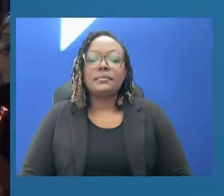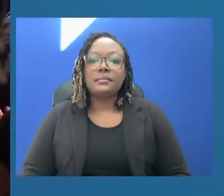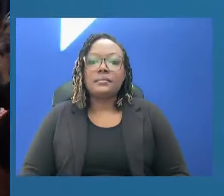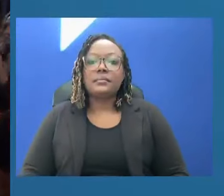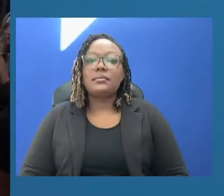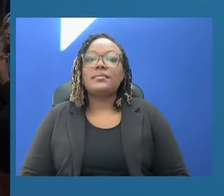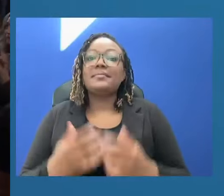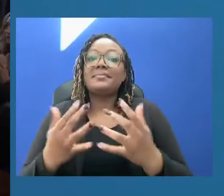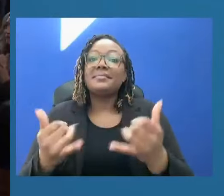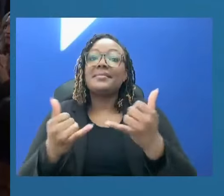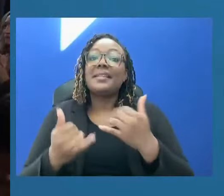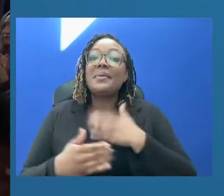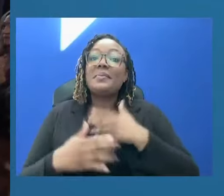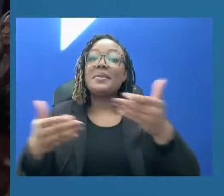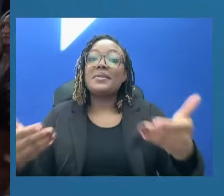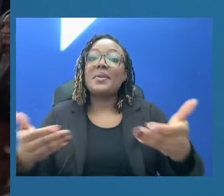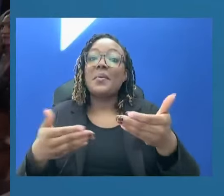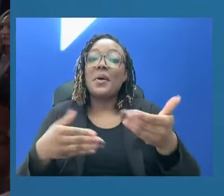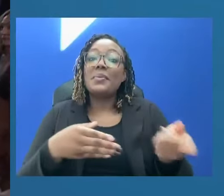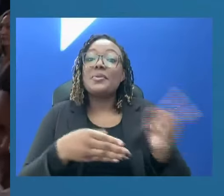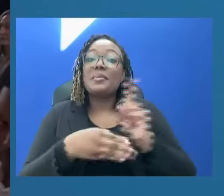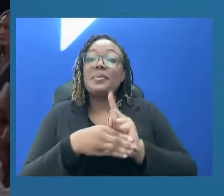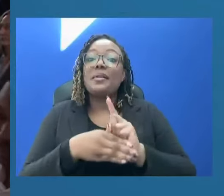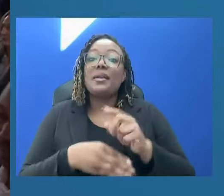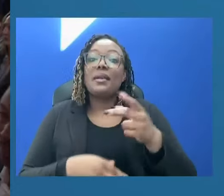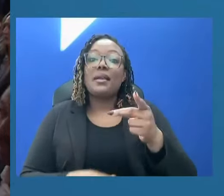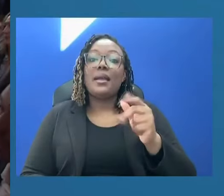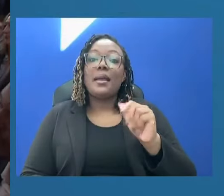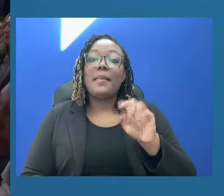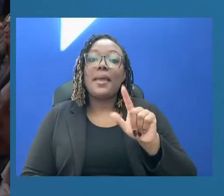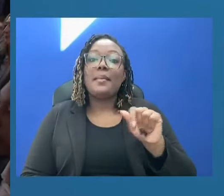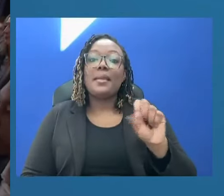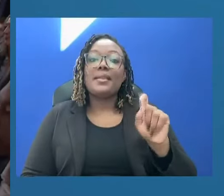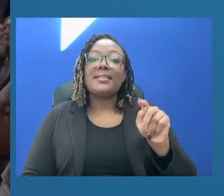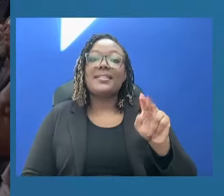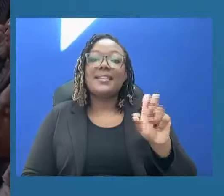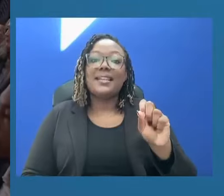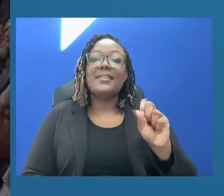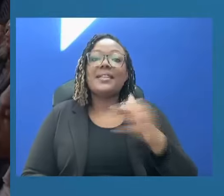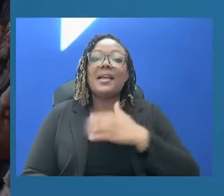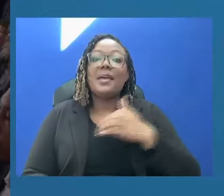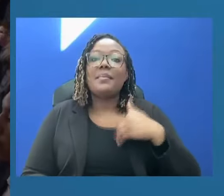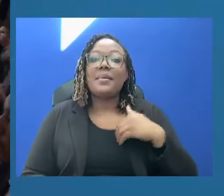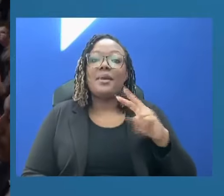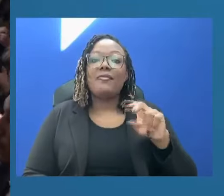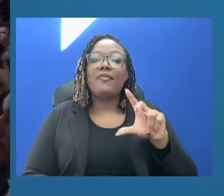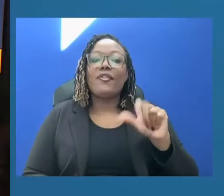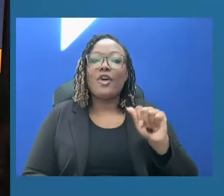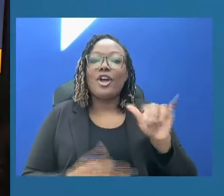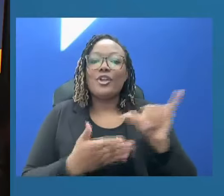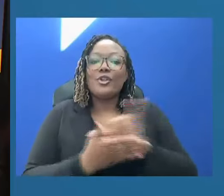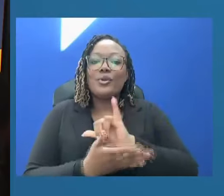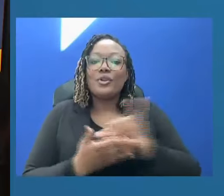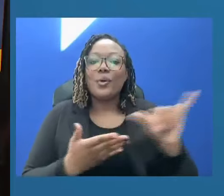Now, please welcome to the podium Pamela Stevens, member of Vocal New York.